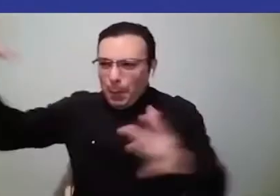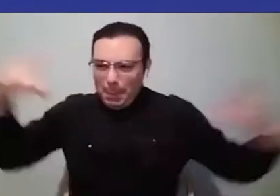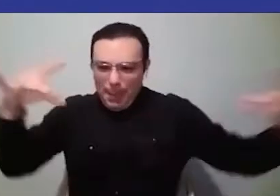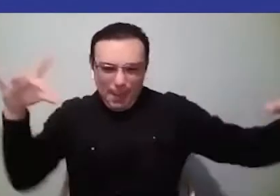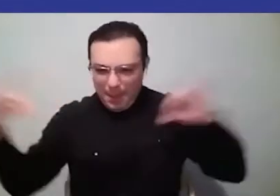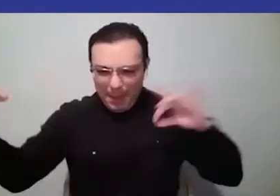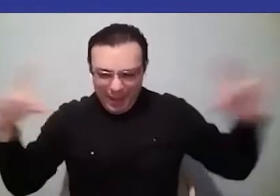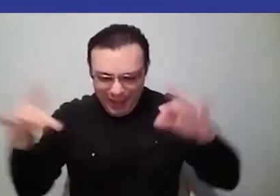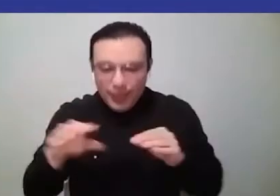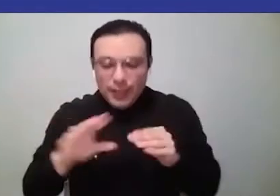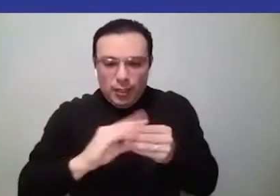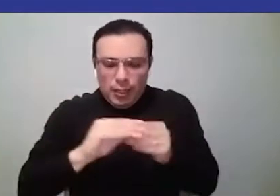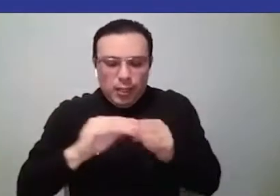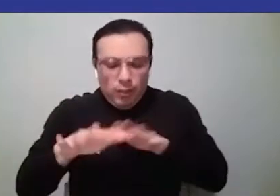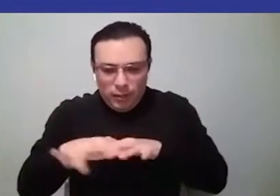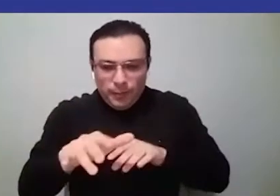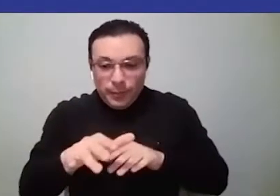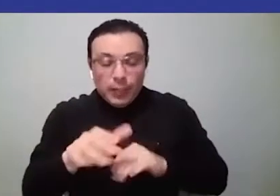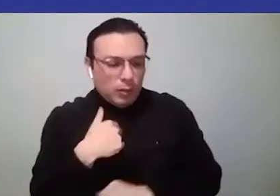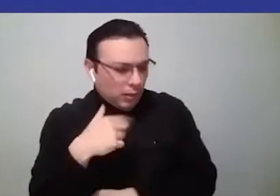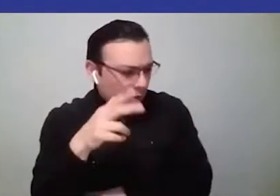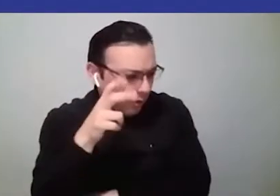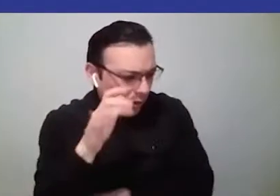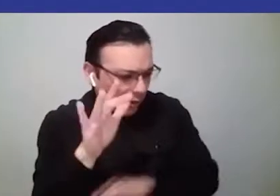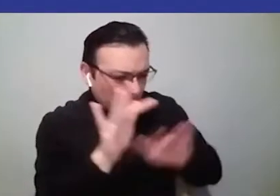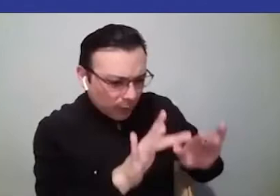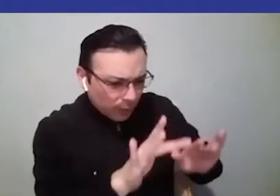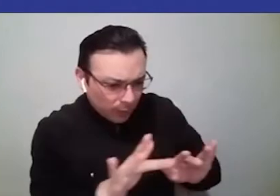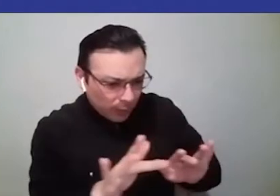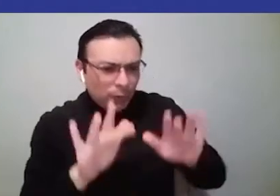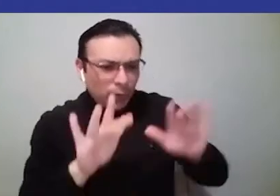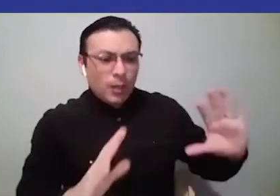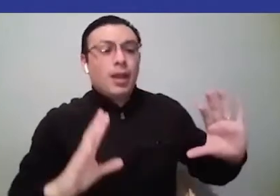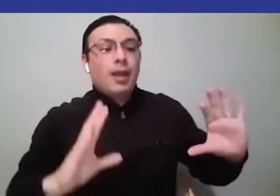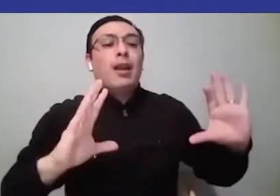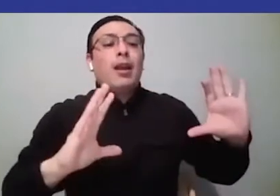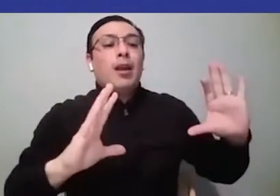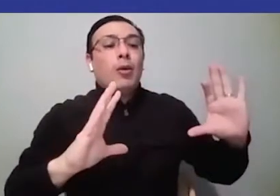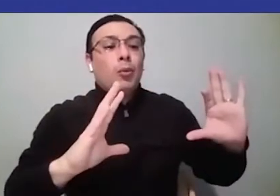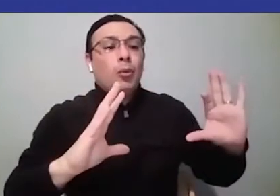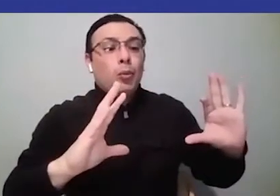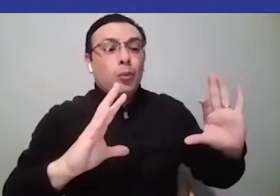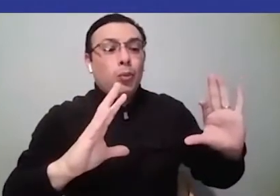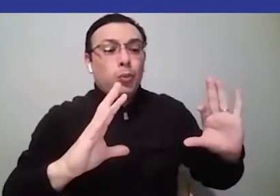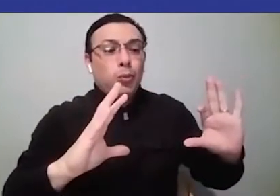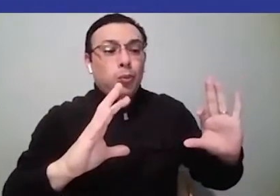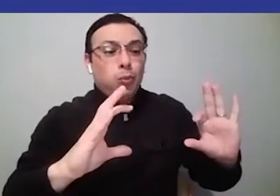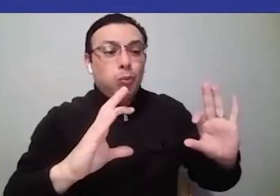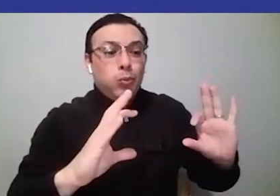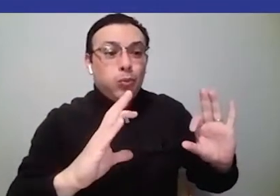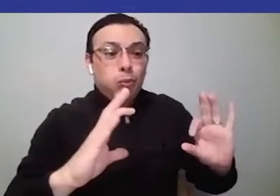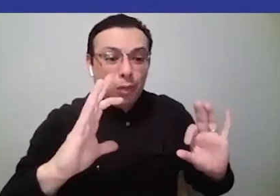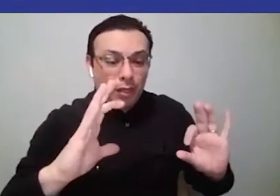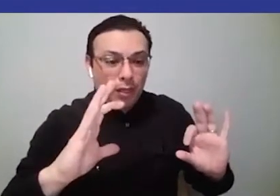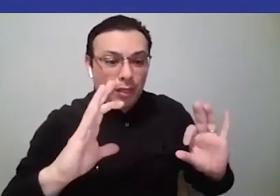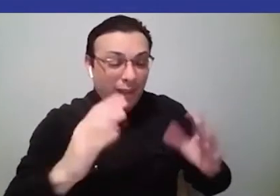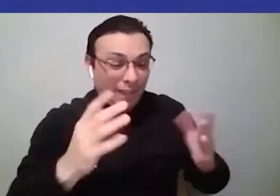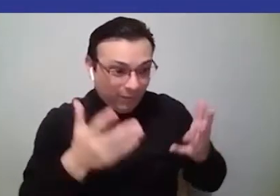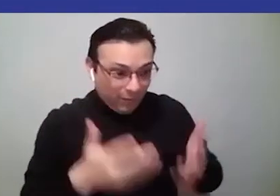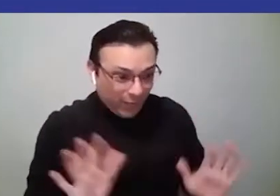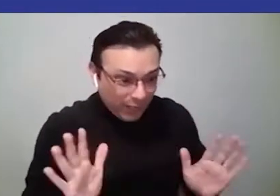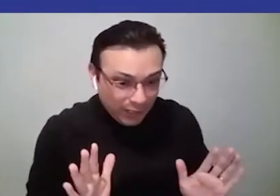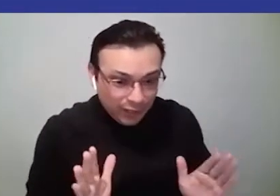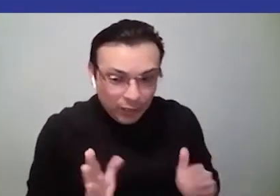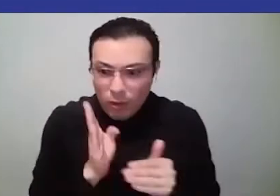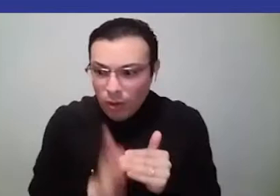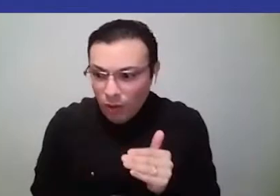this immense sense of renewal, but also loss that the tape was over. And I knew that she had passed, but that I had